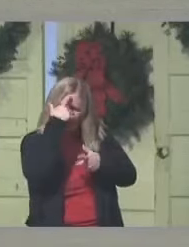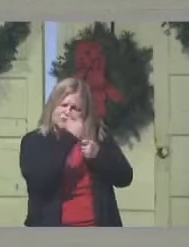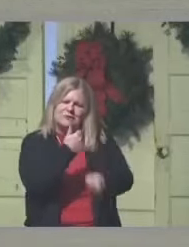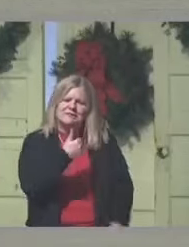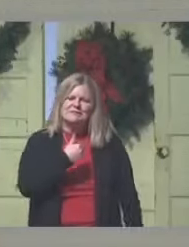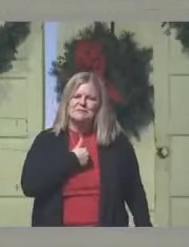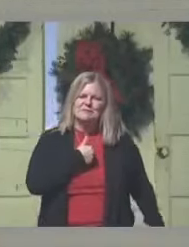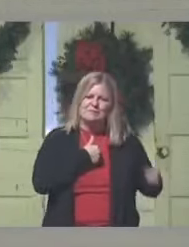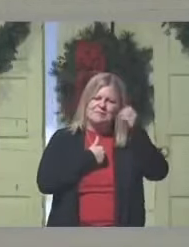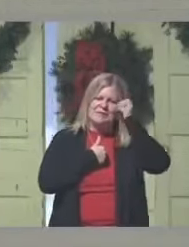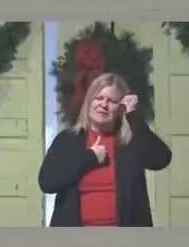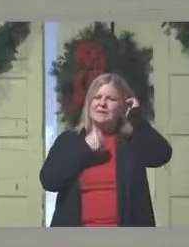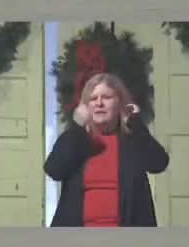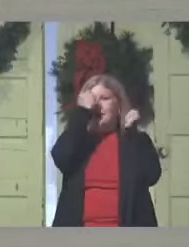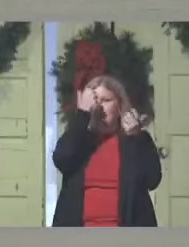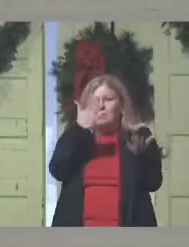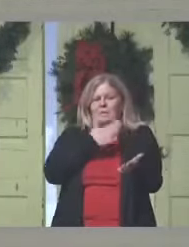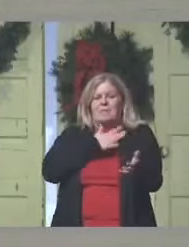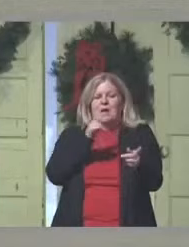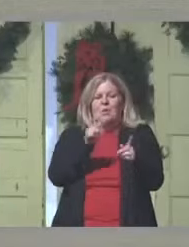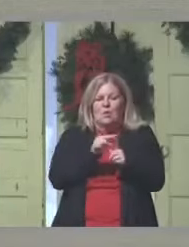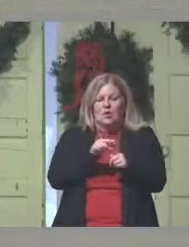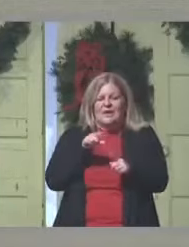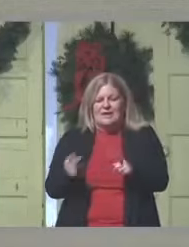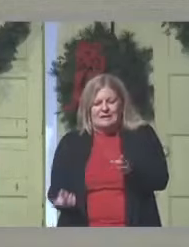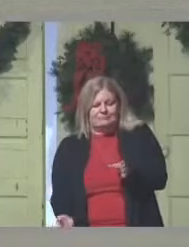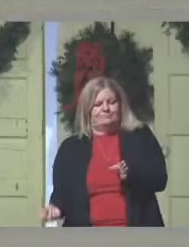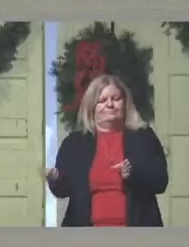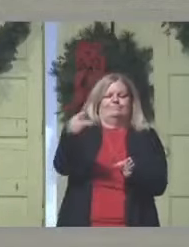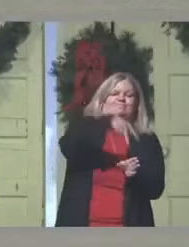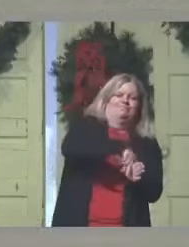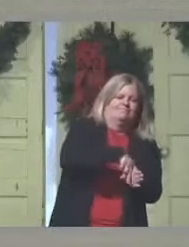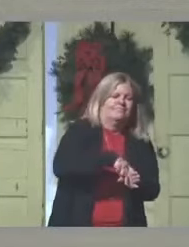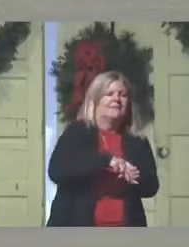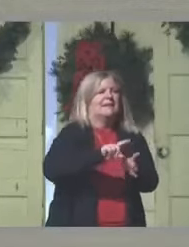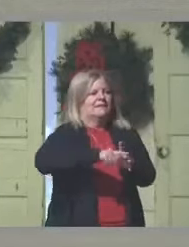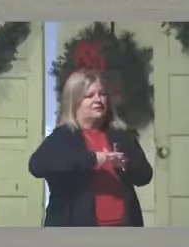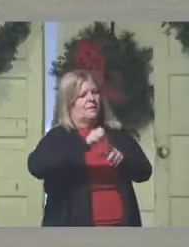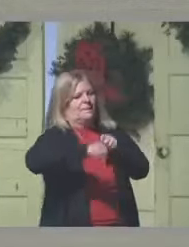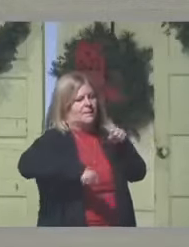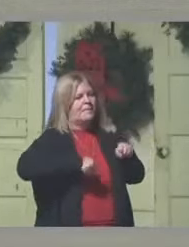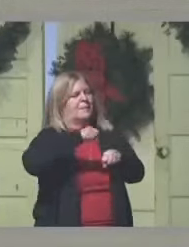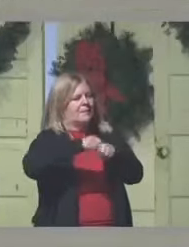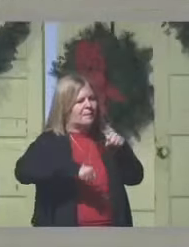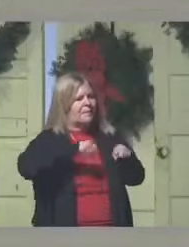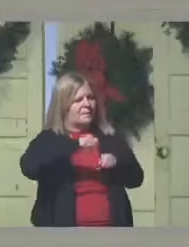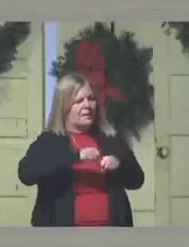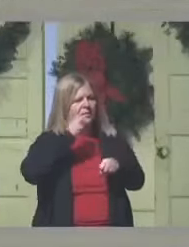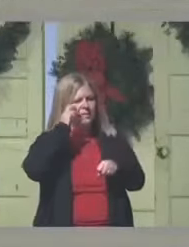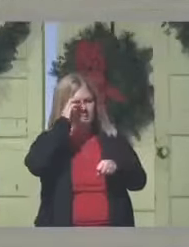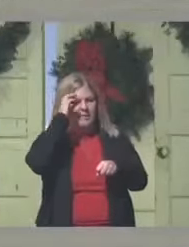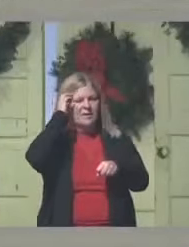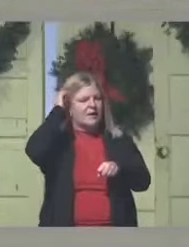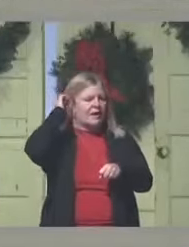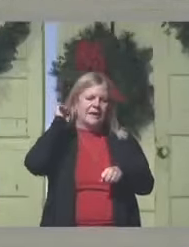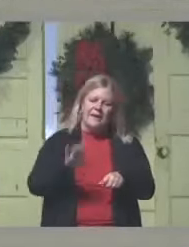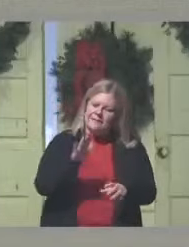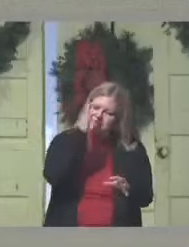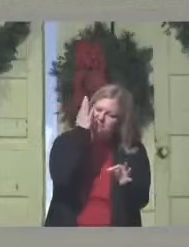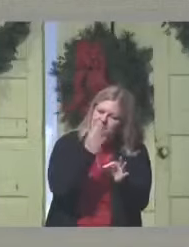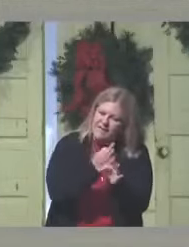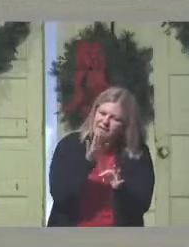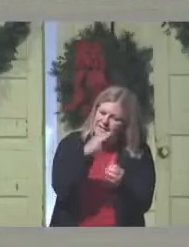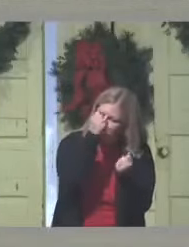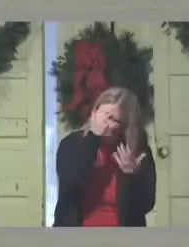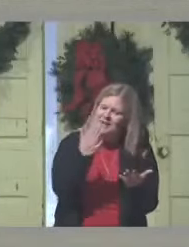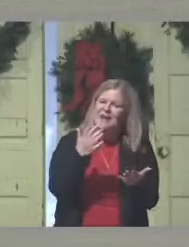me. In obedience to my words, John got on his bike and started pedaling. And in response to John's faith and